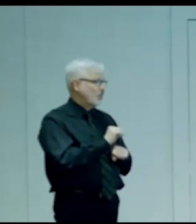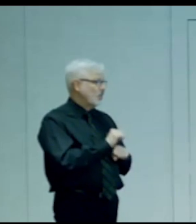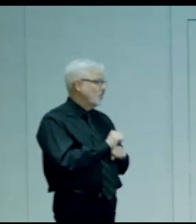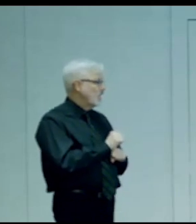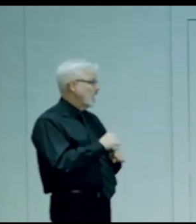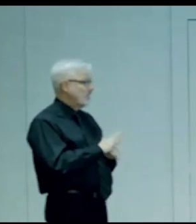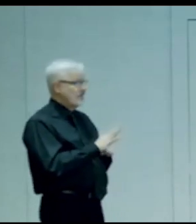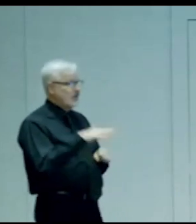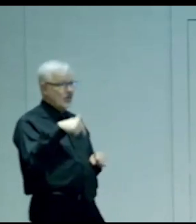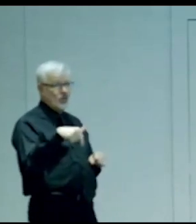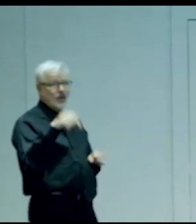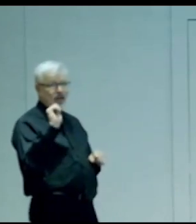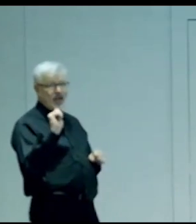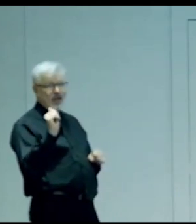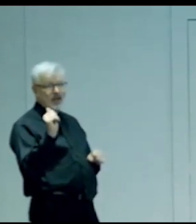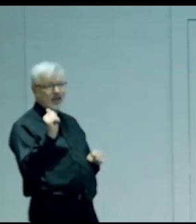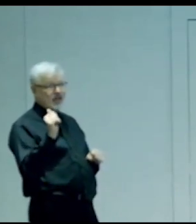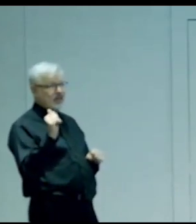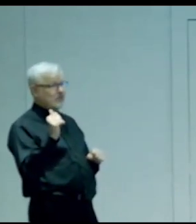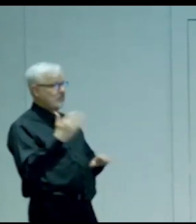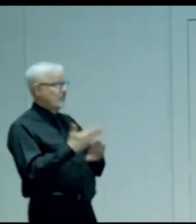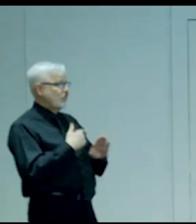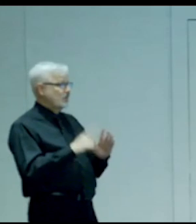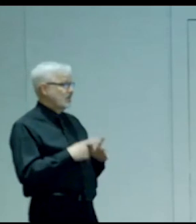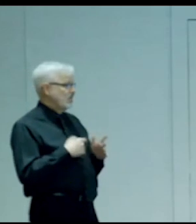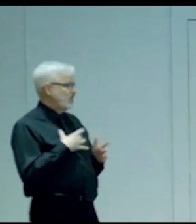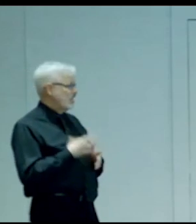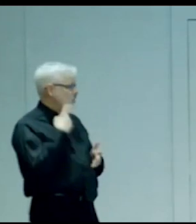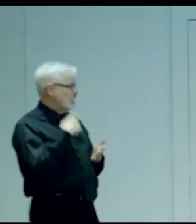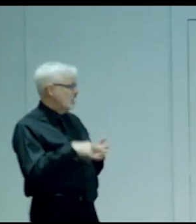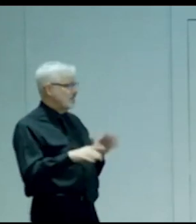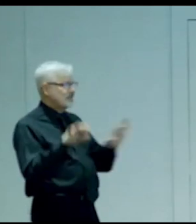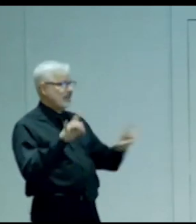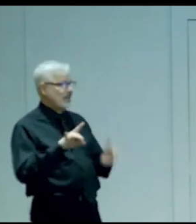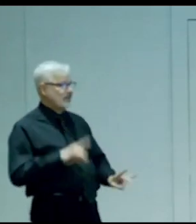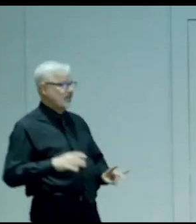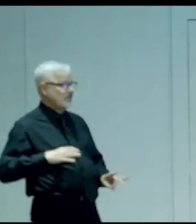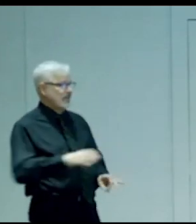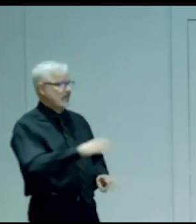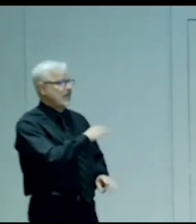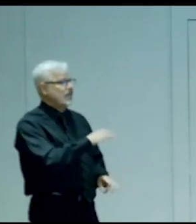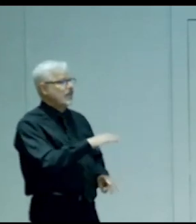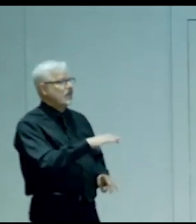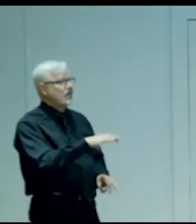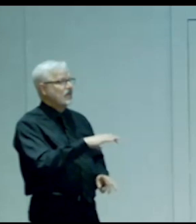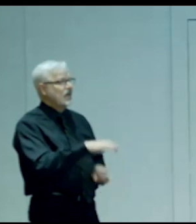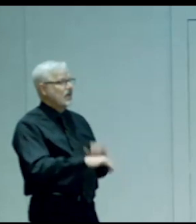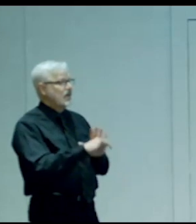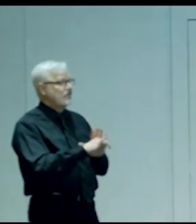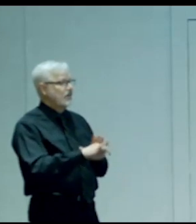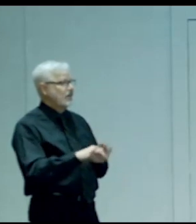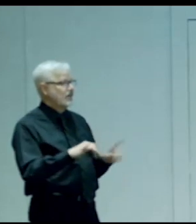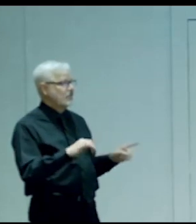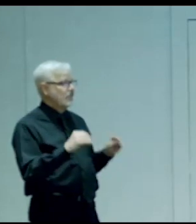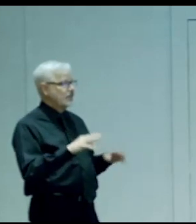We have time for Q&A. Before I do that, I would like to recognize the selection committee that identified Professor Schmidt